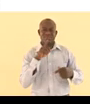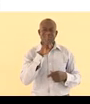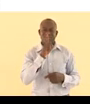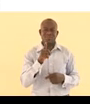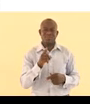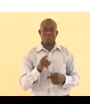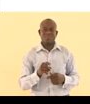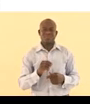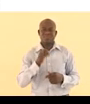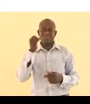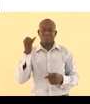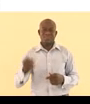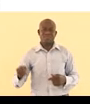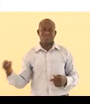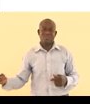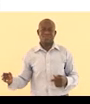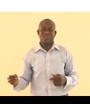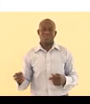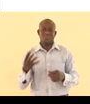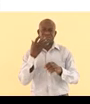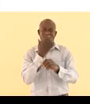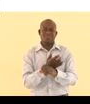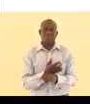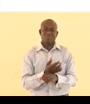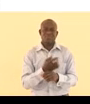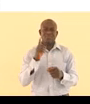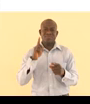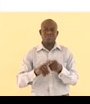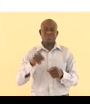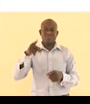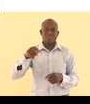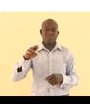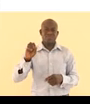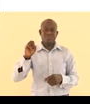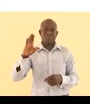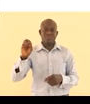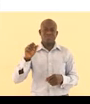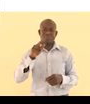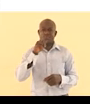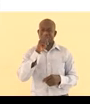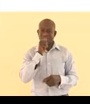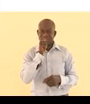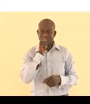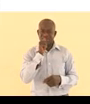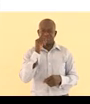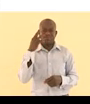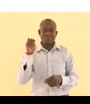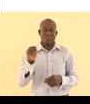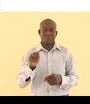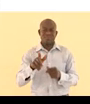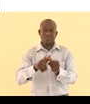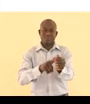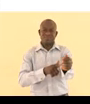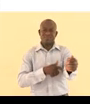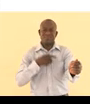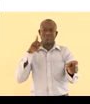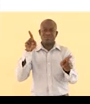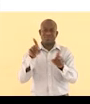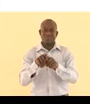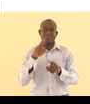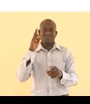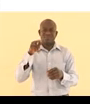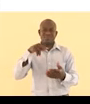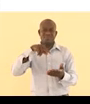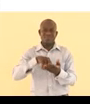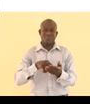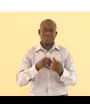the instrument of coercion to imprison, to proscribe or silence him. As long as he